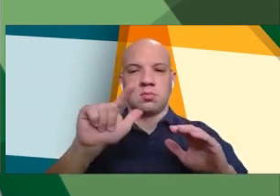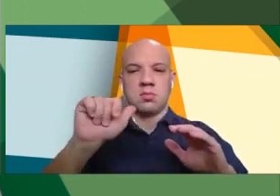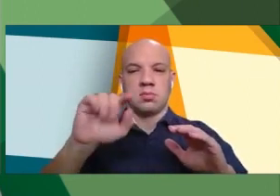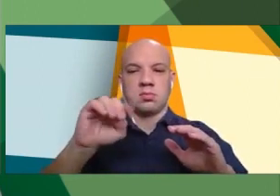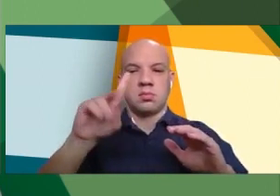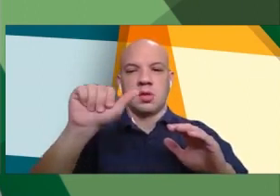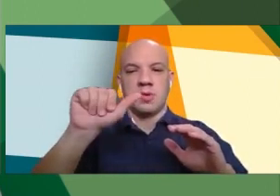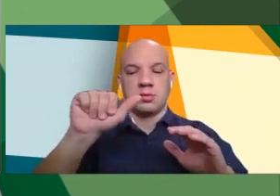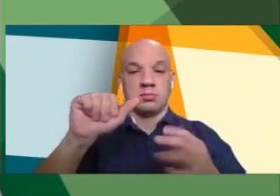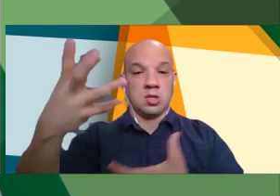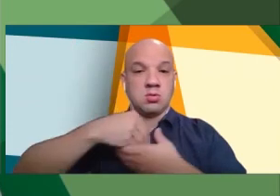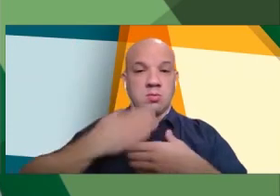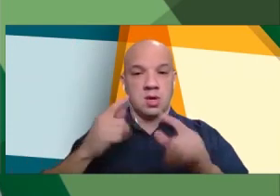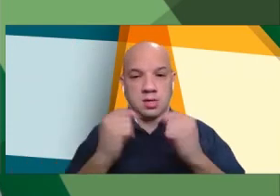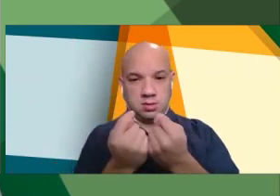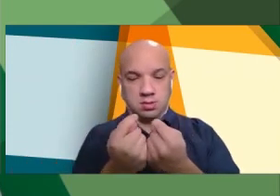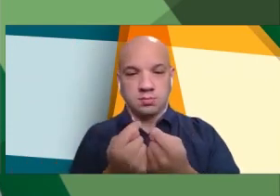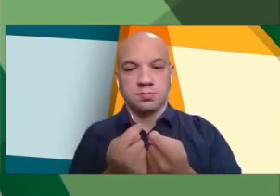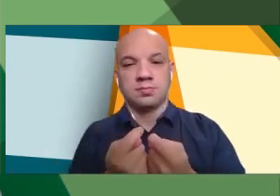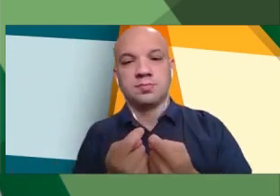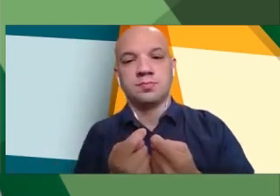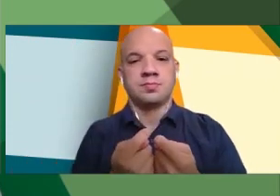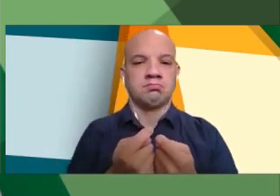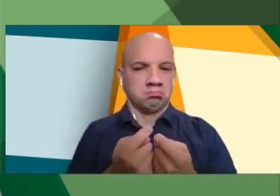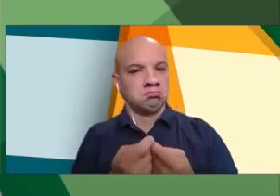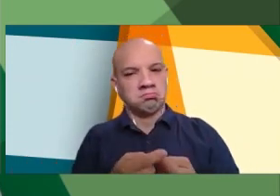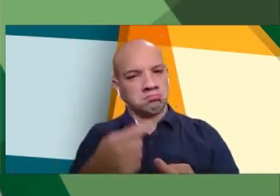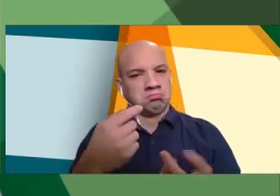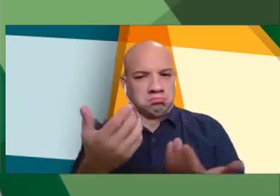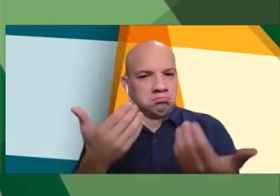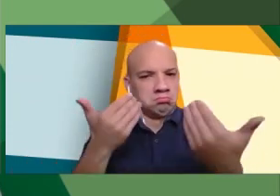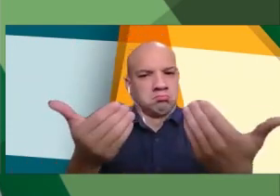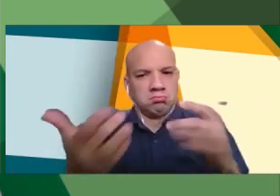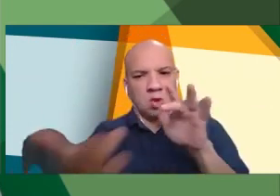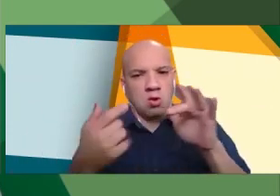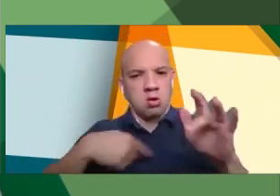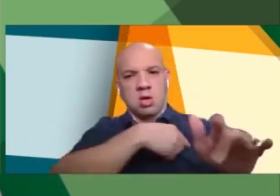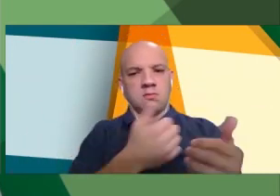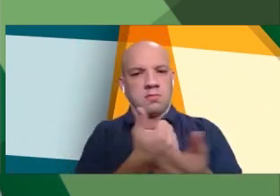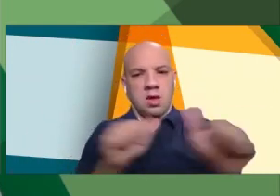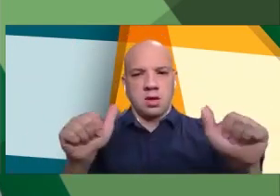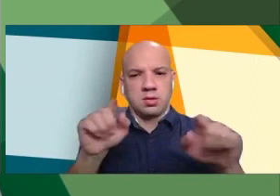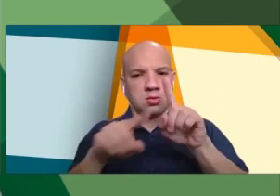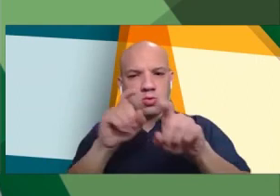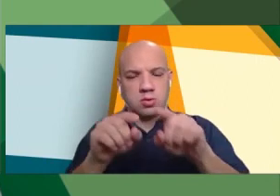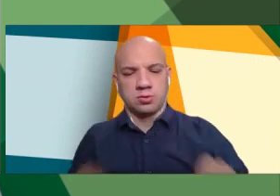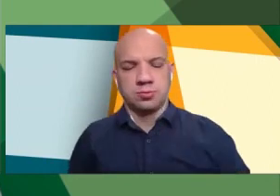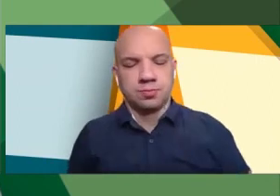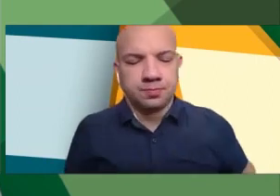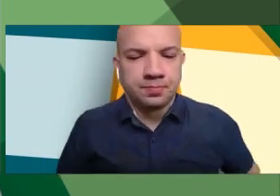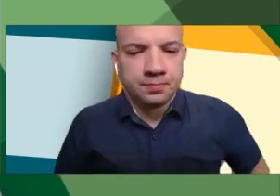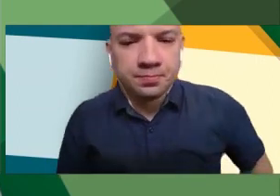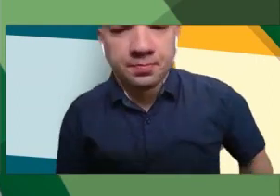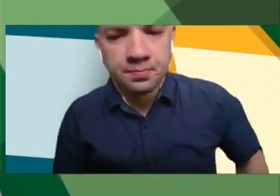are part of my team. Feel free to contact us for any questions. So,